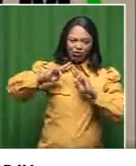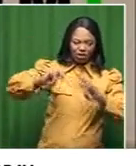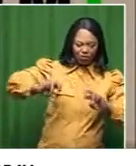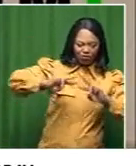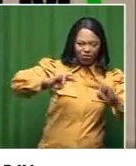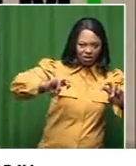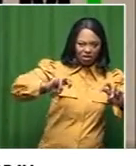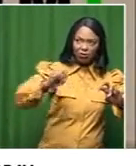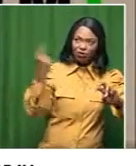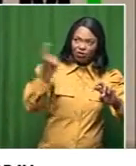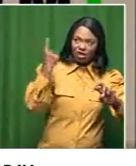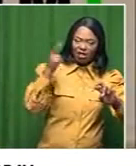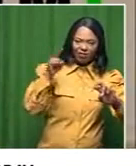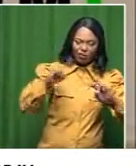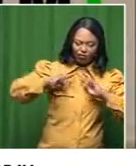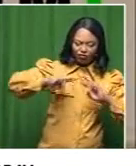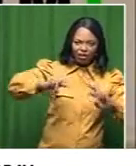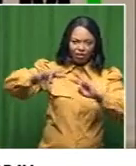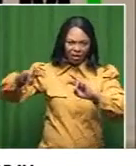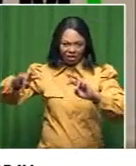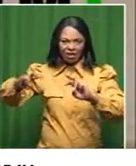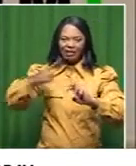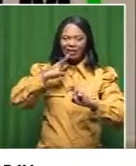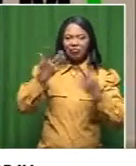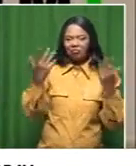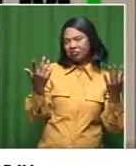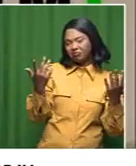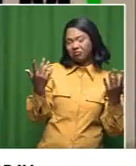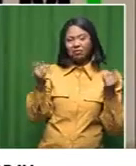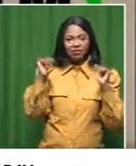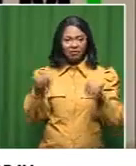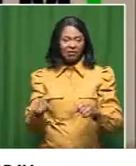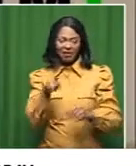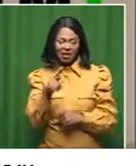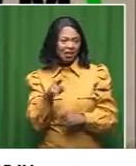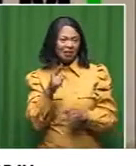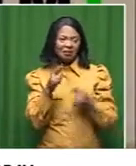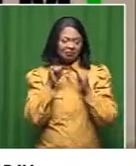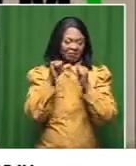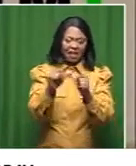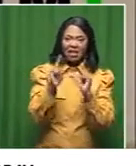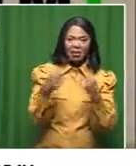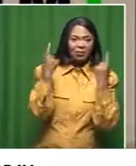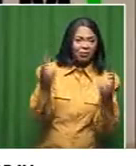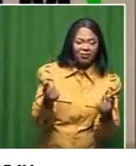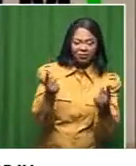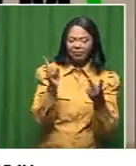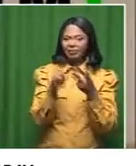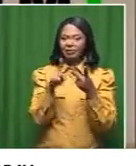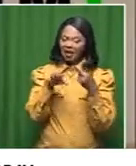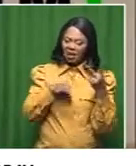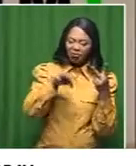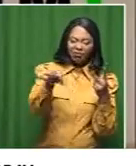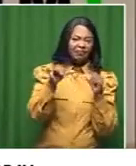by themselves, you know, they seem to be defying the notion that this is not going to be sustainable and this is not going to be affordable.